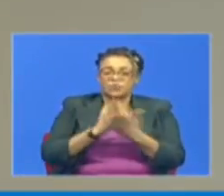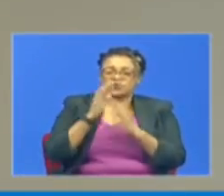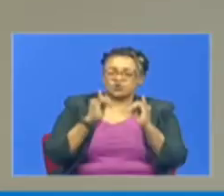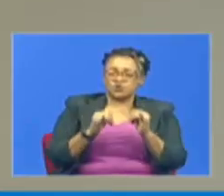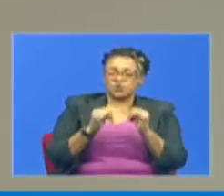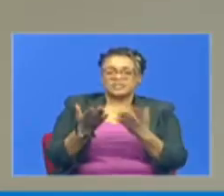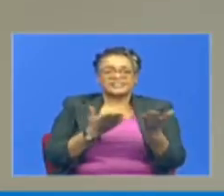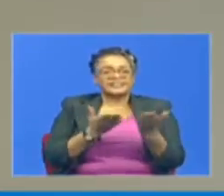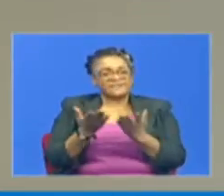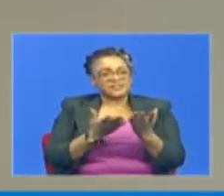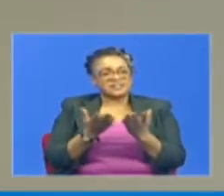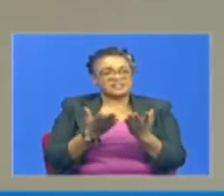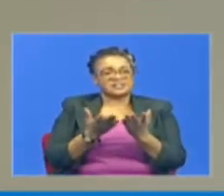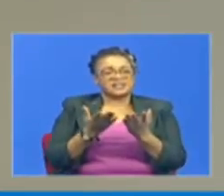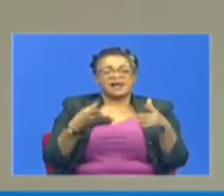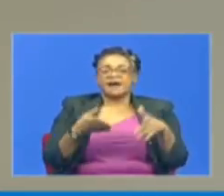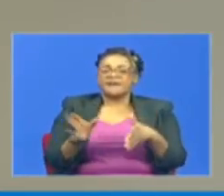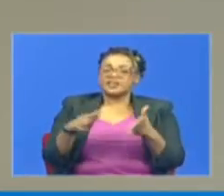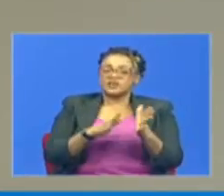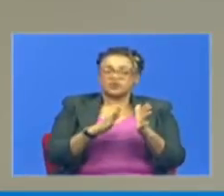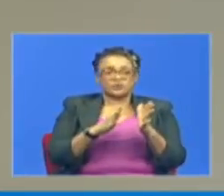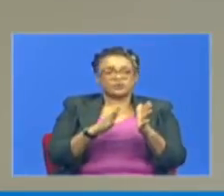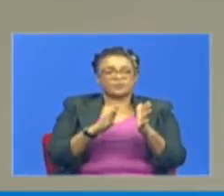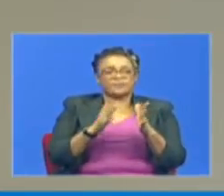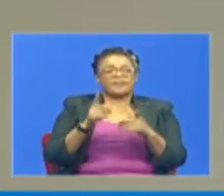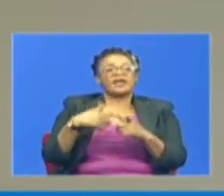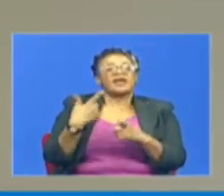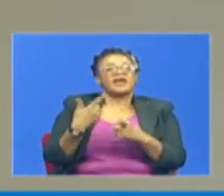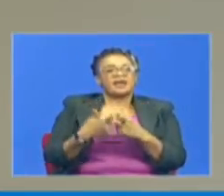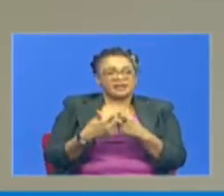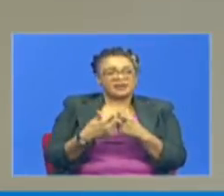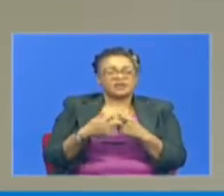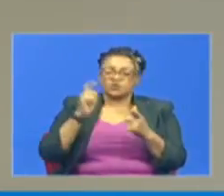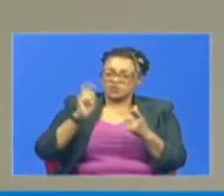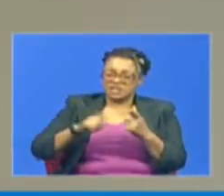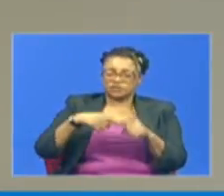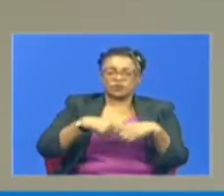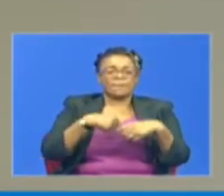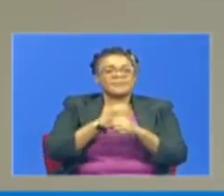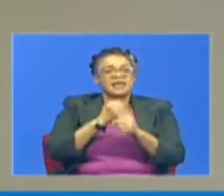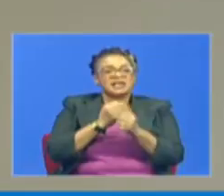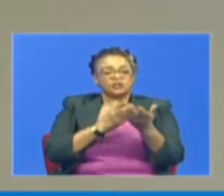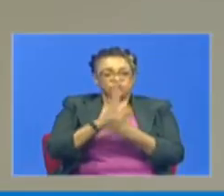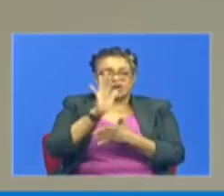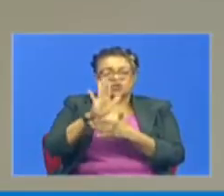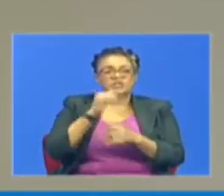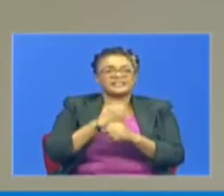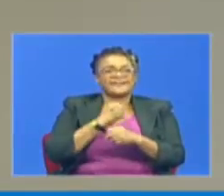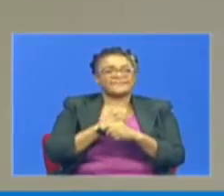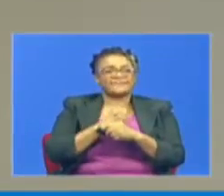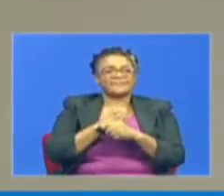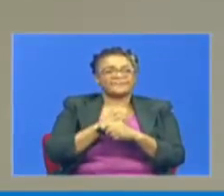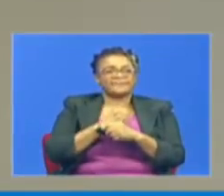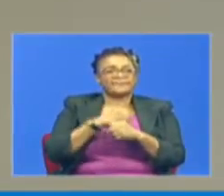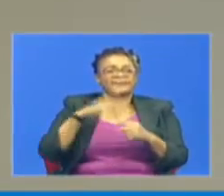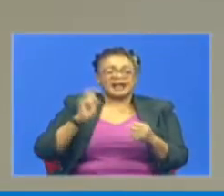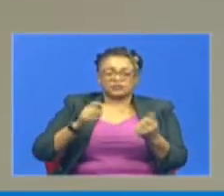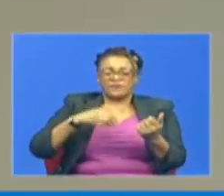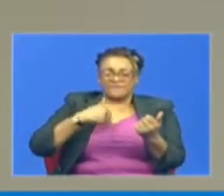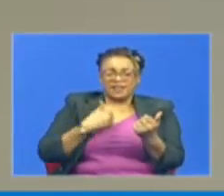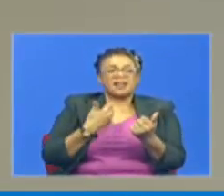new avenues and channels, then you need to ensure that your staff has the skills to